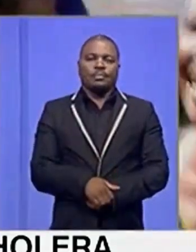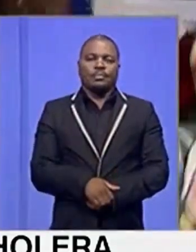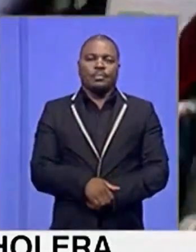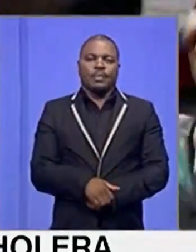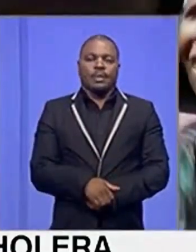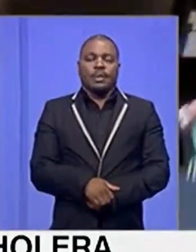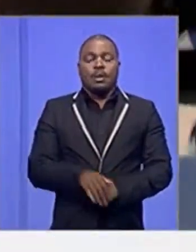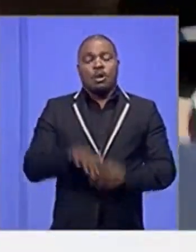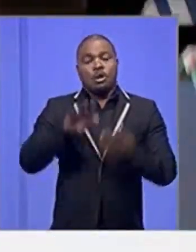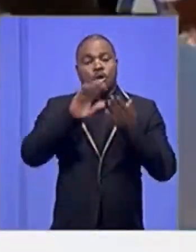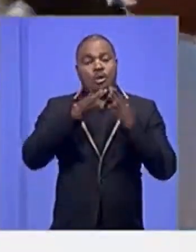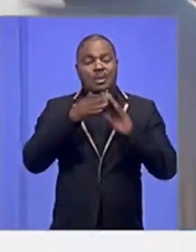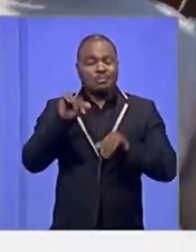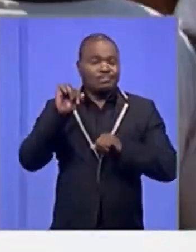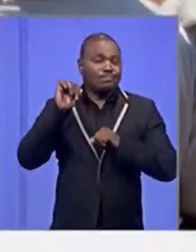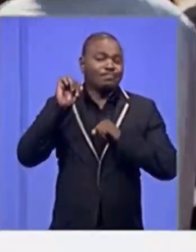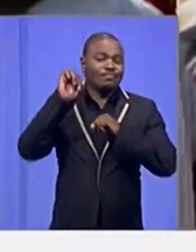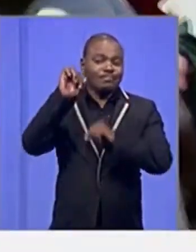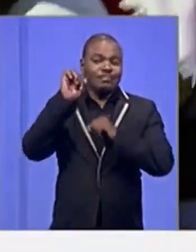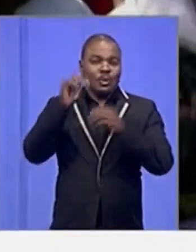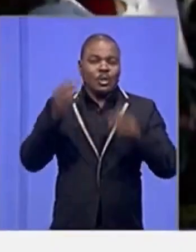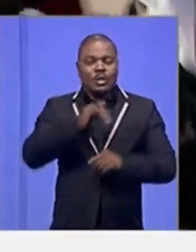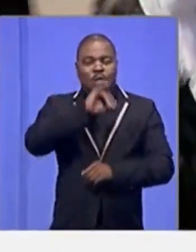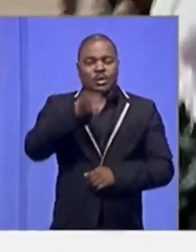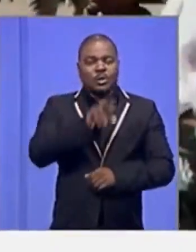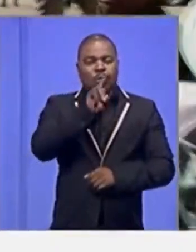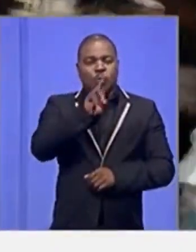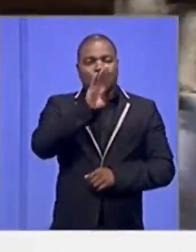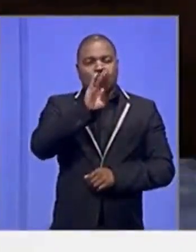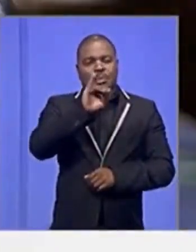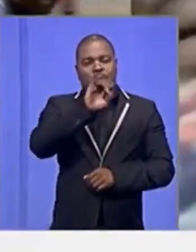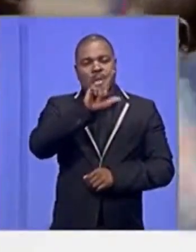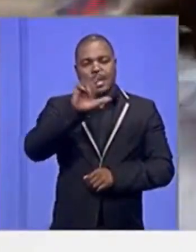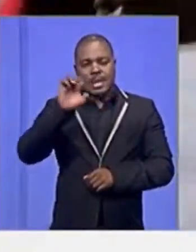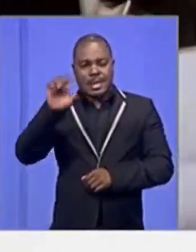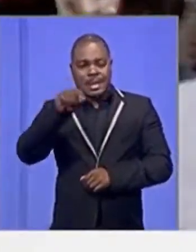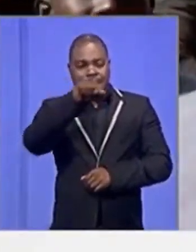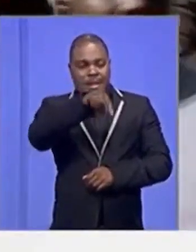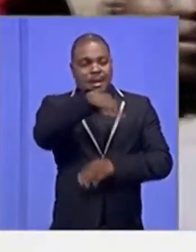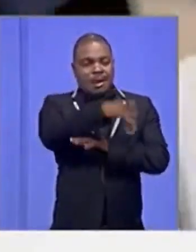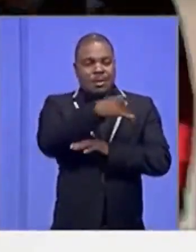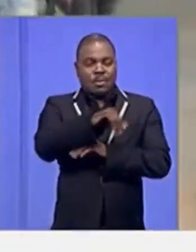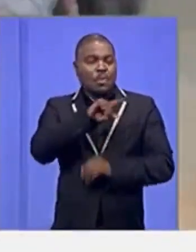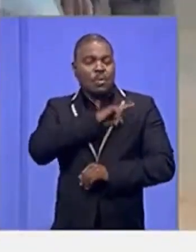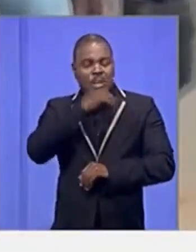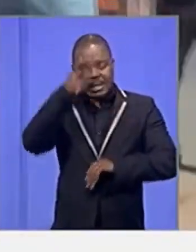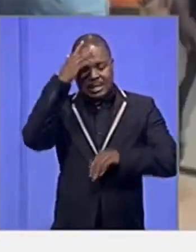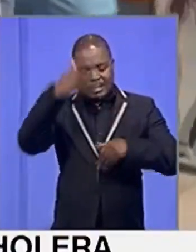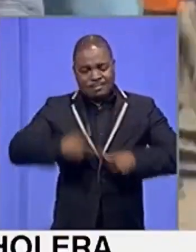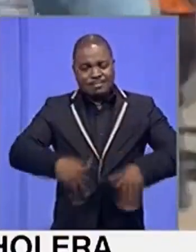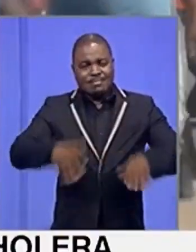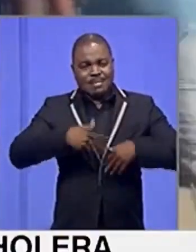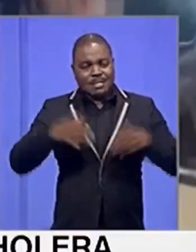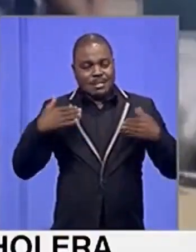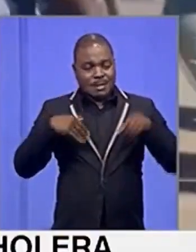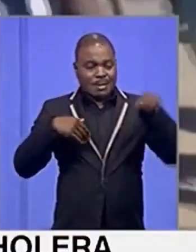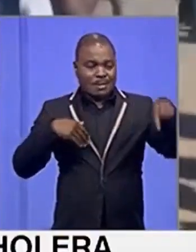Baagi ba dira ditshupetso ka kwa ntle ga sepetlele sa Jubilee go latela go runya ga bolwetse ba cholera.